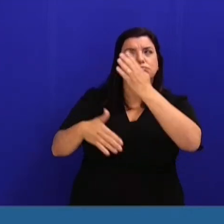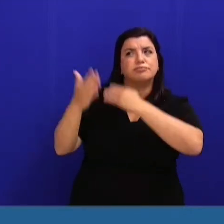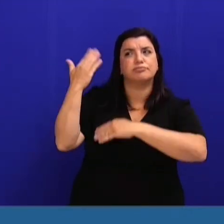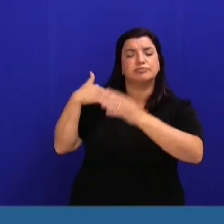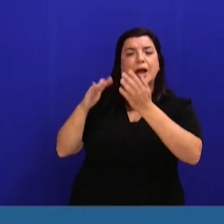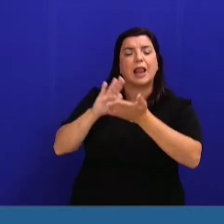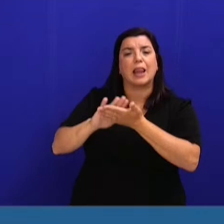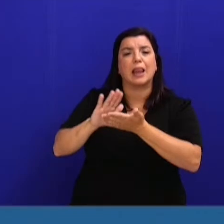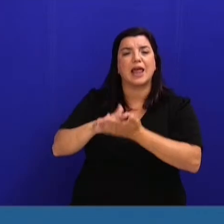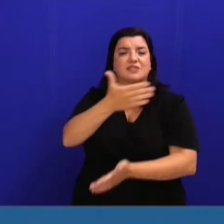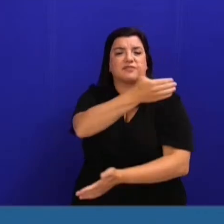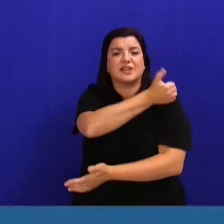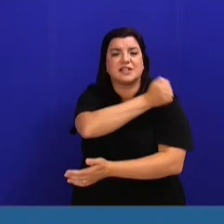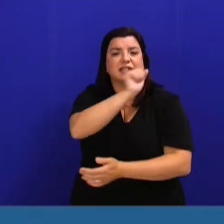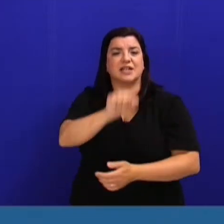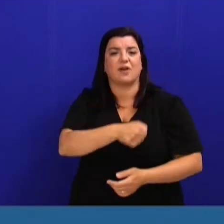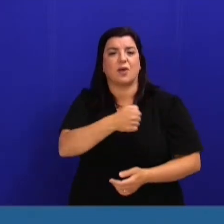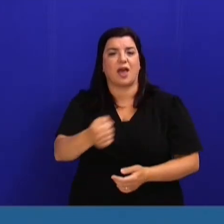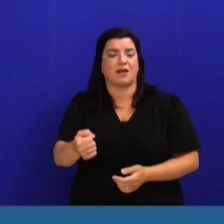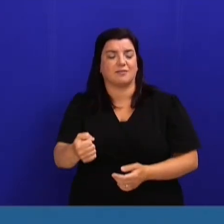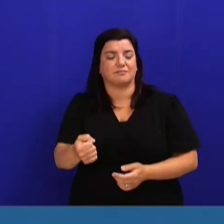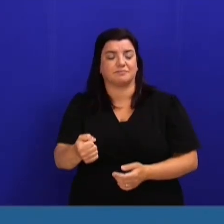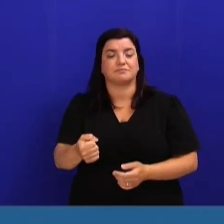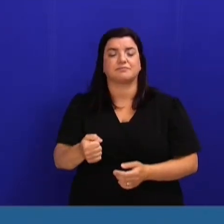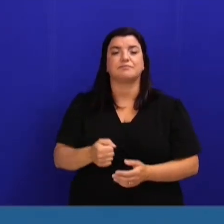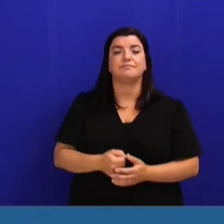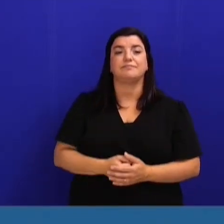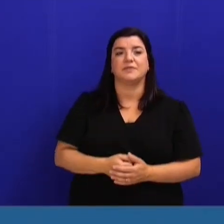mija 100%. U infatti jekk